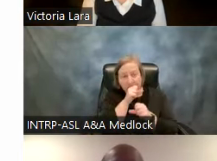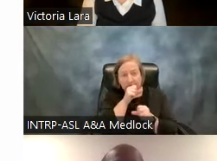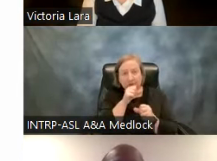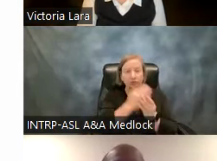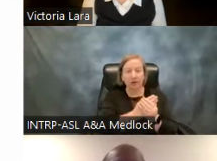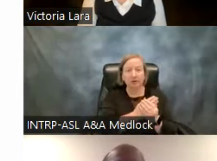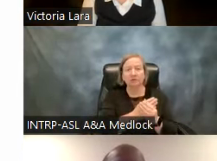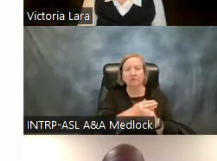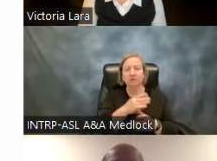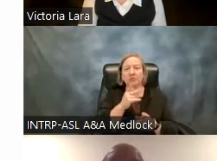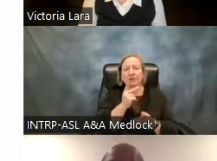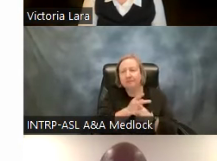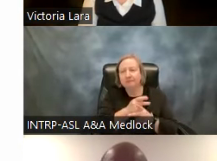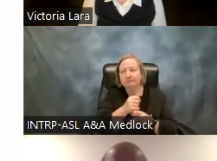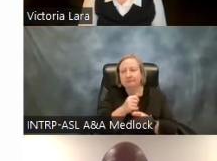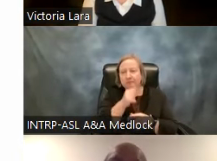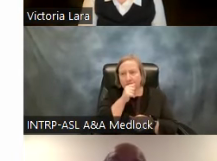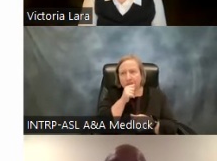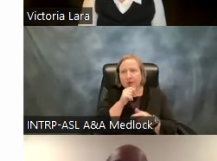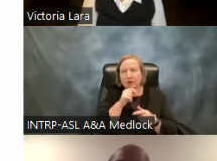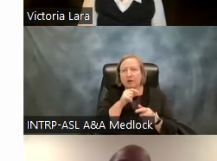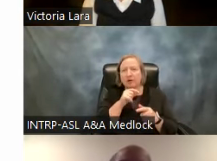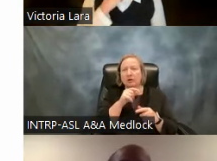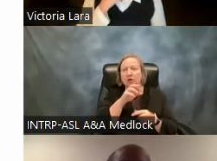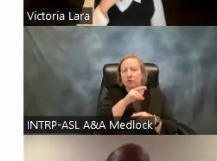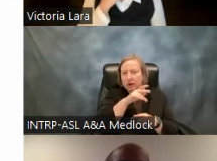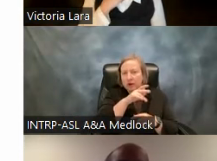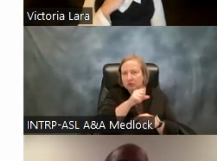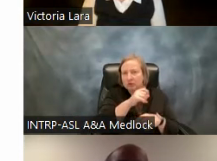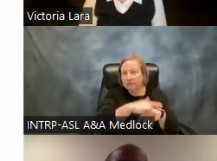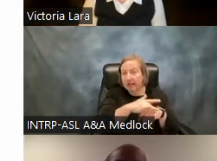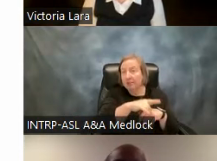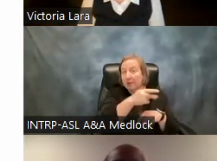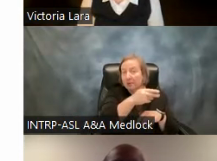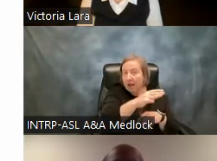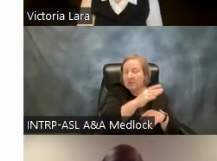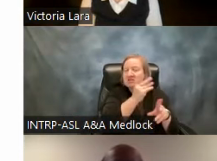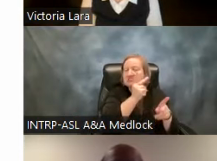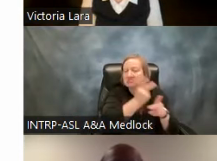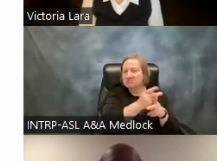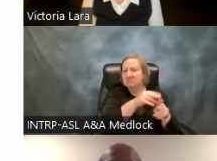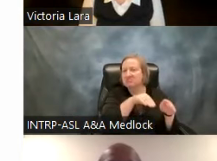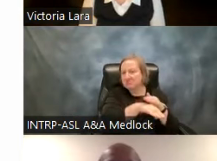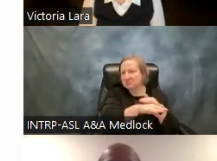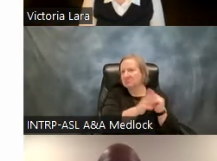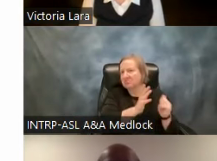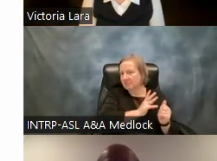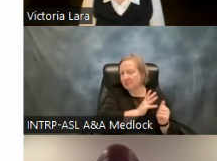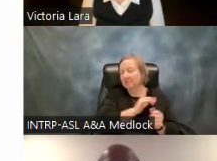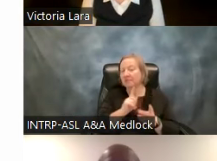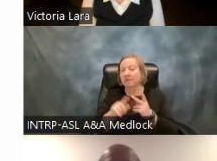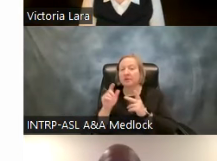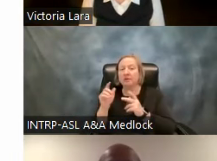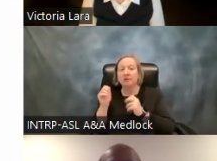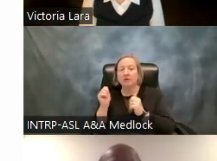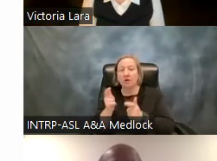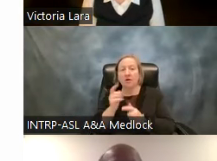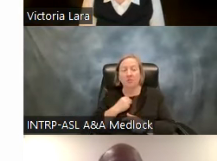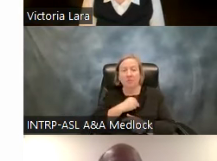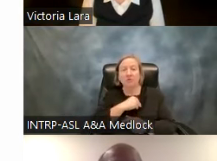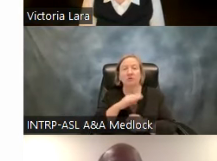available to the public, records available in the public sphere shall be openly accessible. All members of the Oversight